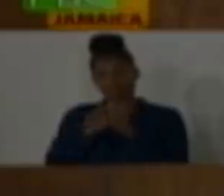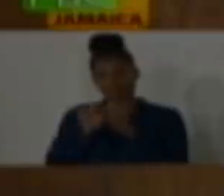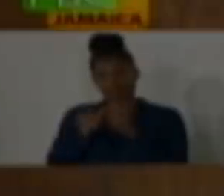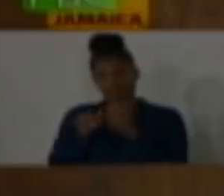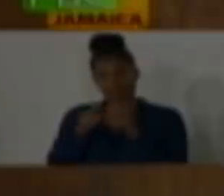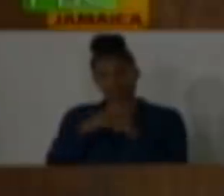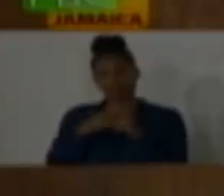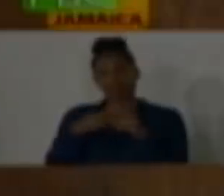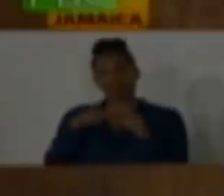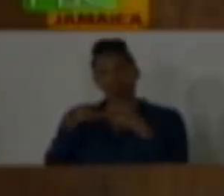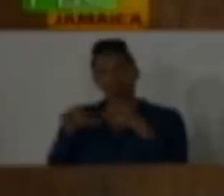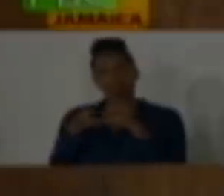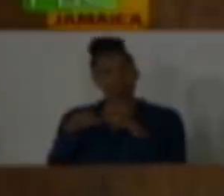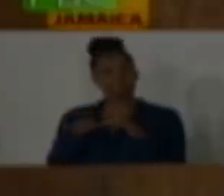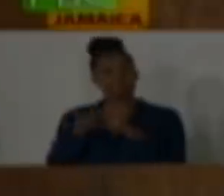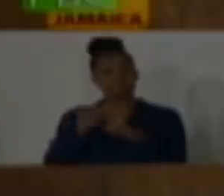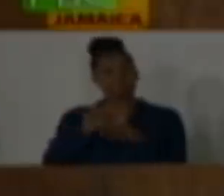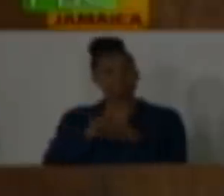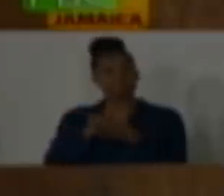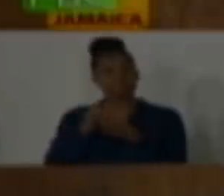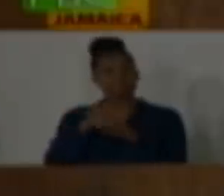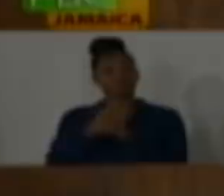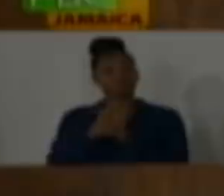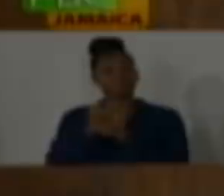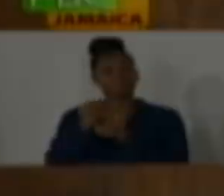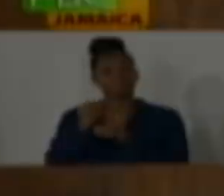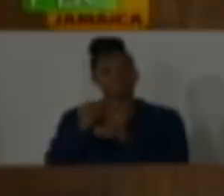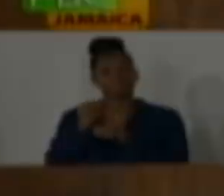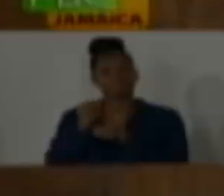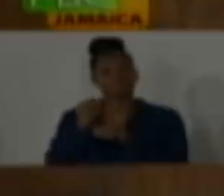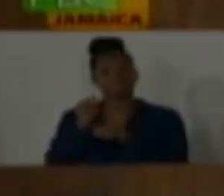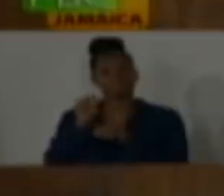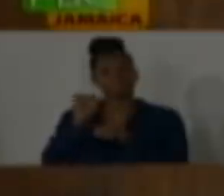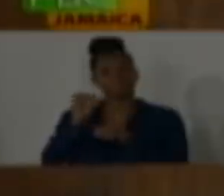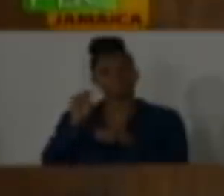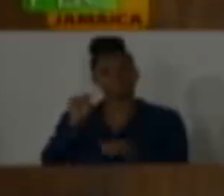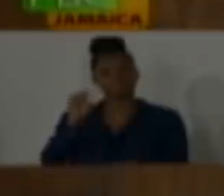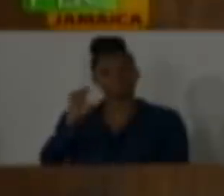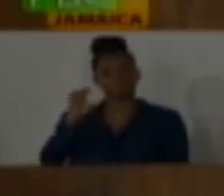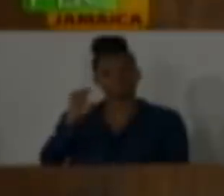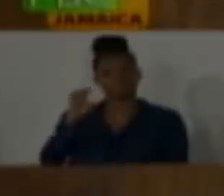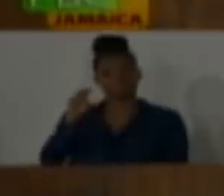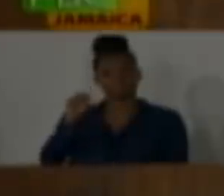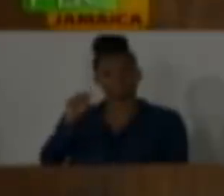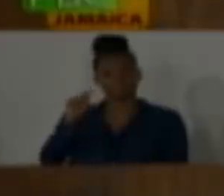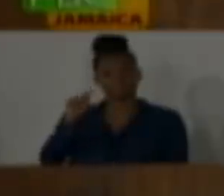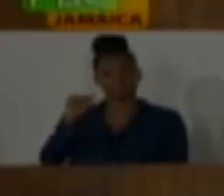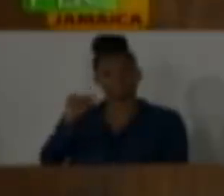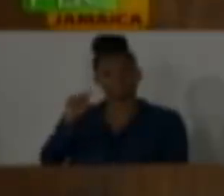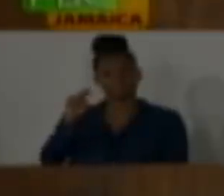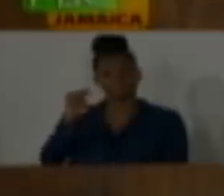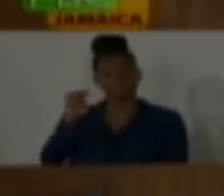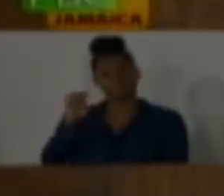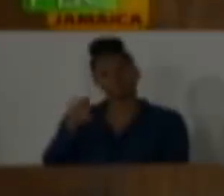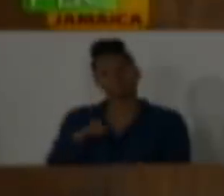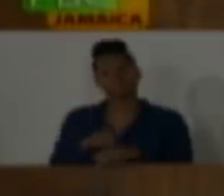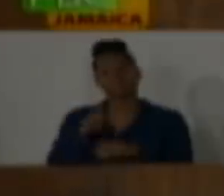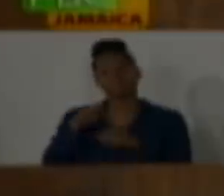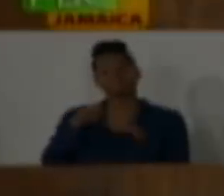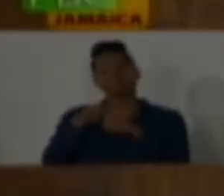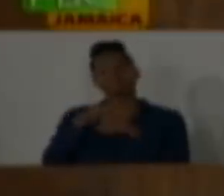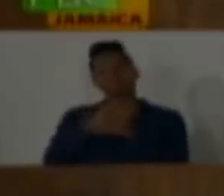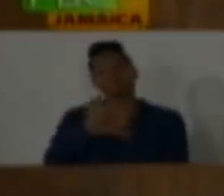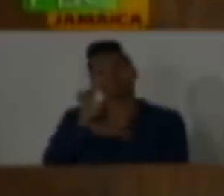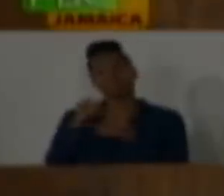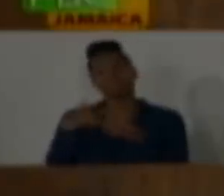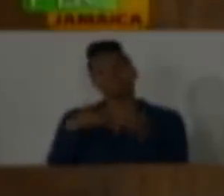we should do it in a way that doesn't create a perverse incentive. And a perverse incentive is created by having the ticketing